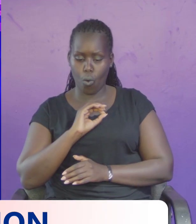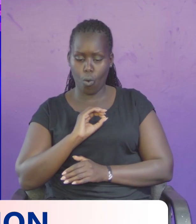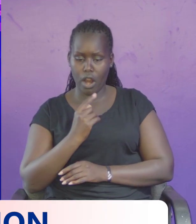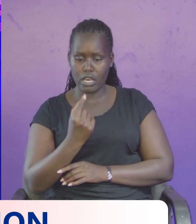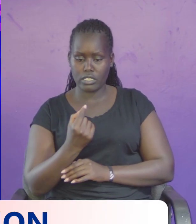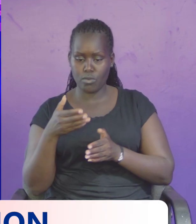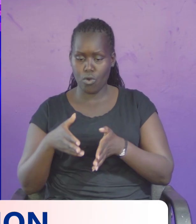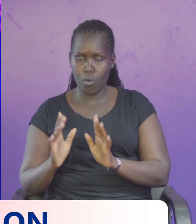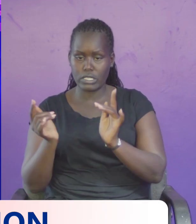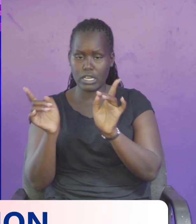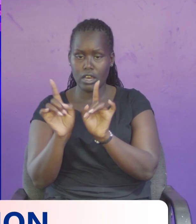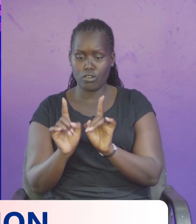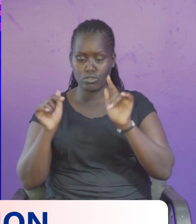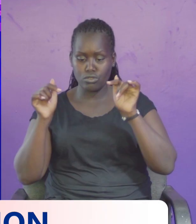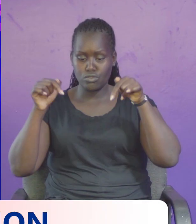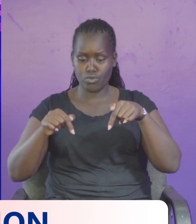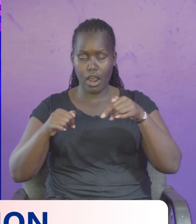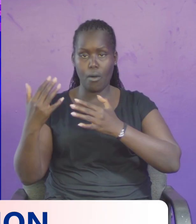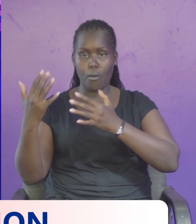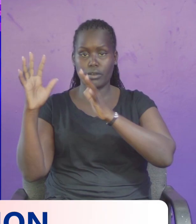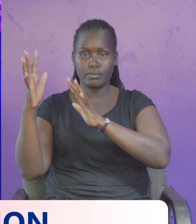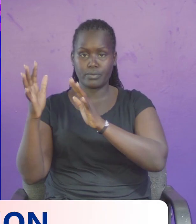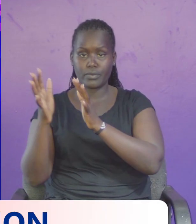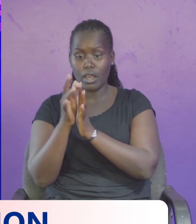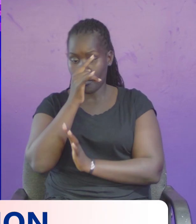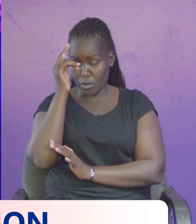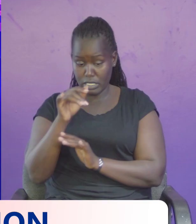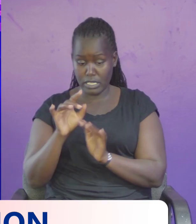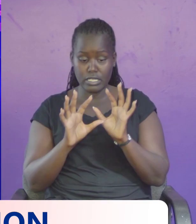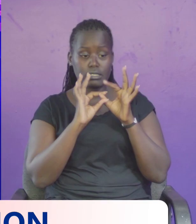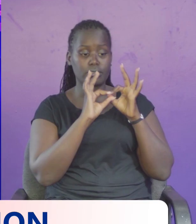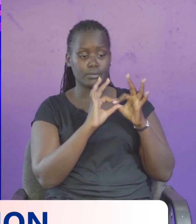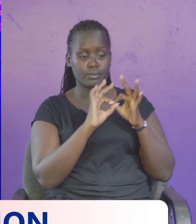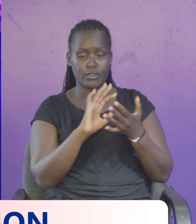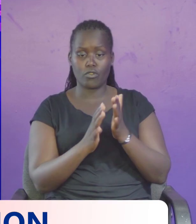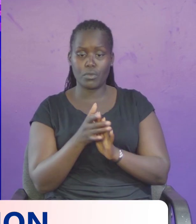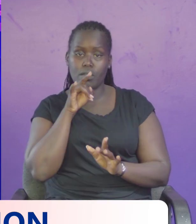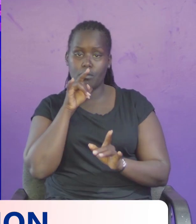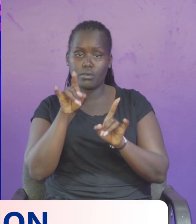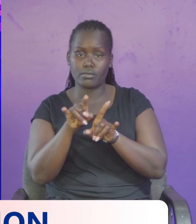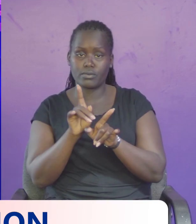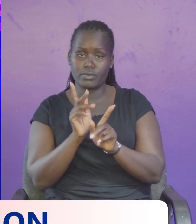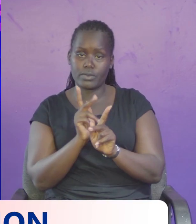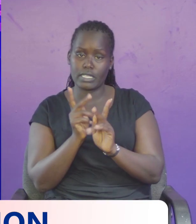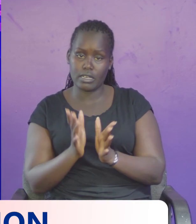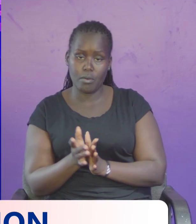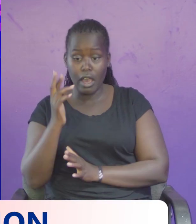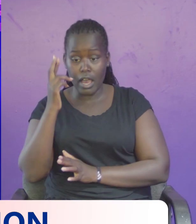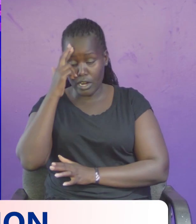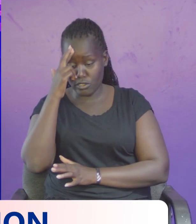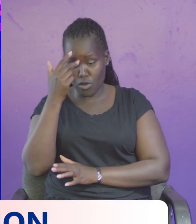And today we celebrate because that kind of unity of being your brother's keeper is the reason we are here today.